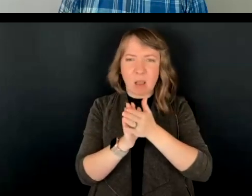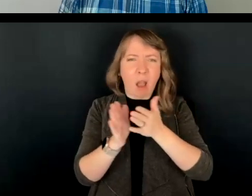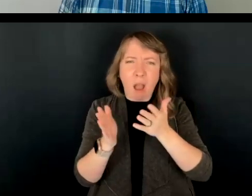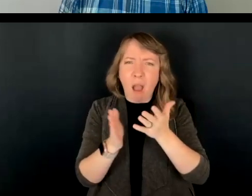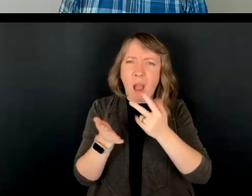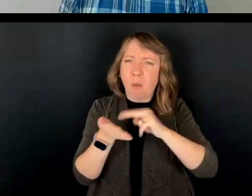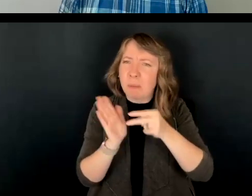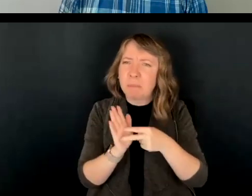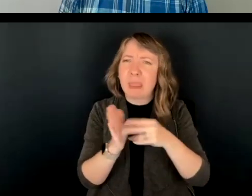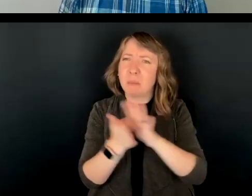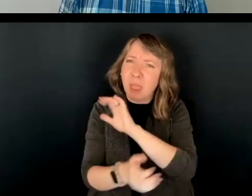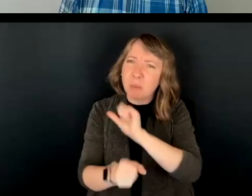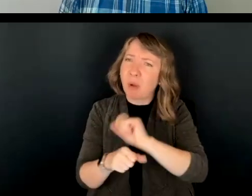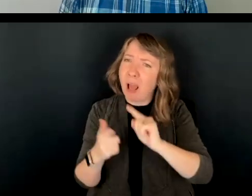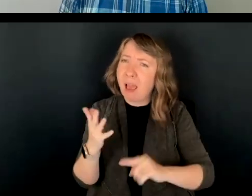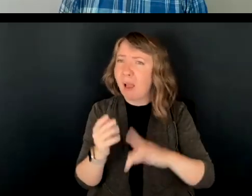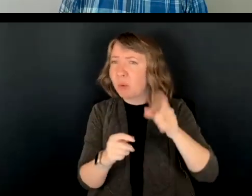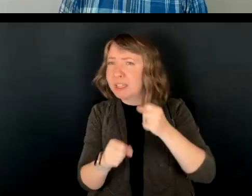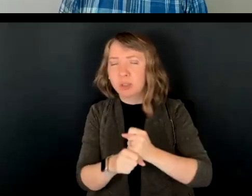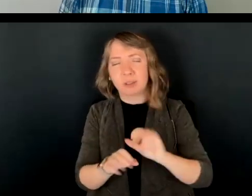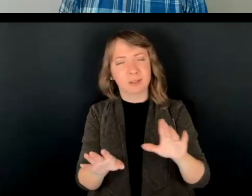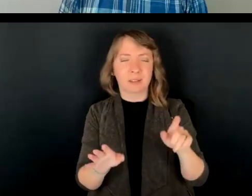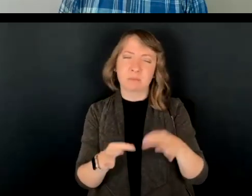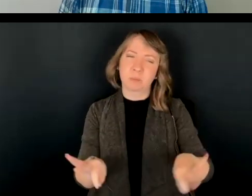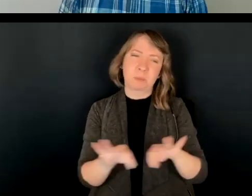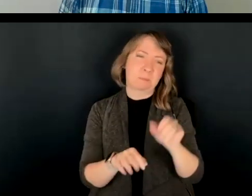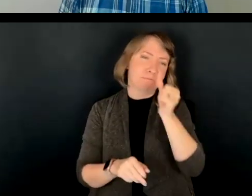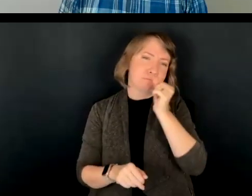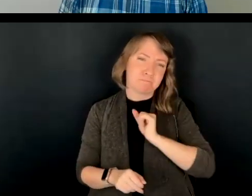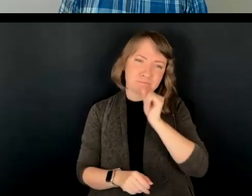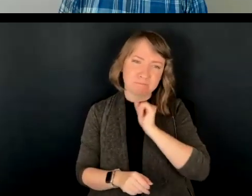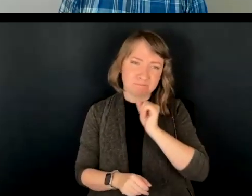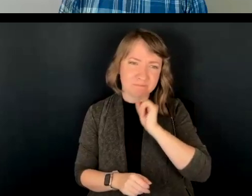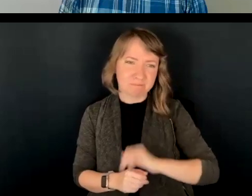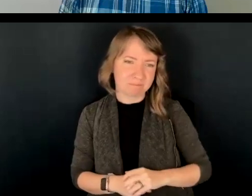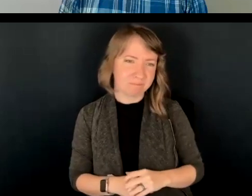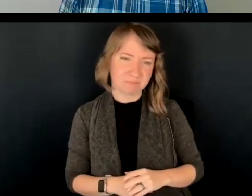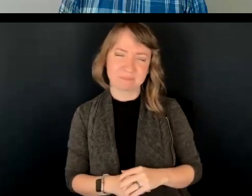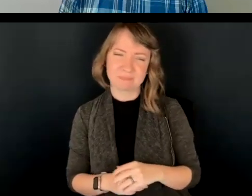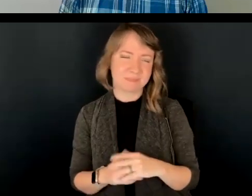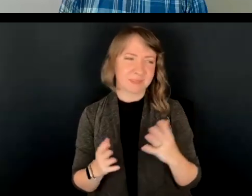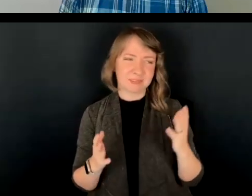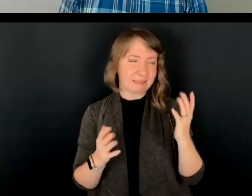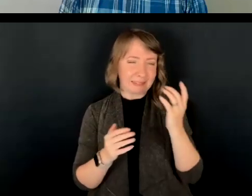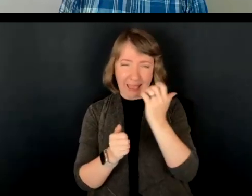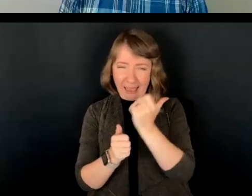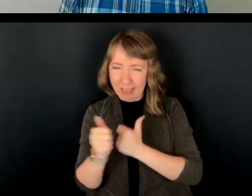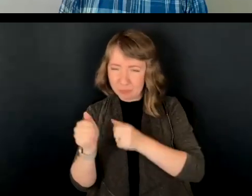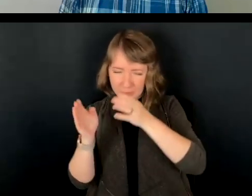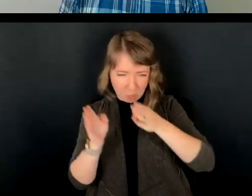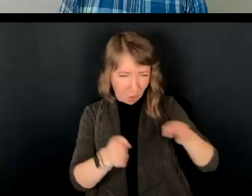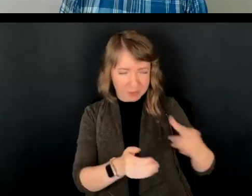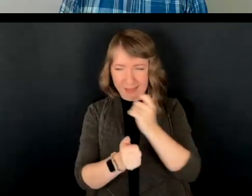the paperwork, this and that? You got to be patient, and you got to understand that everybody, all the pieces of